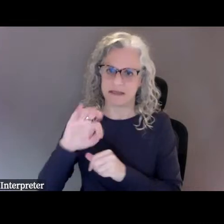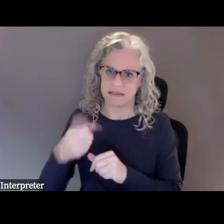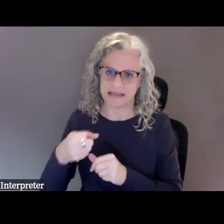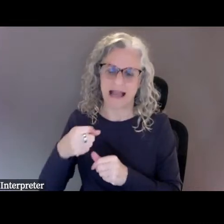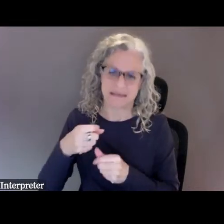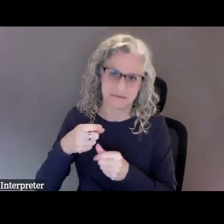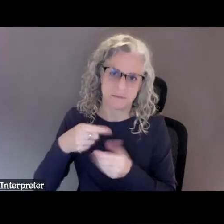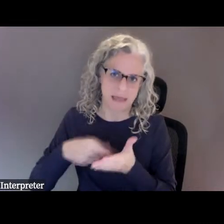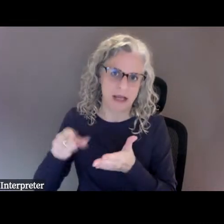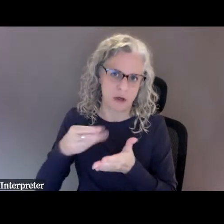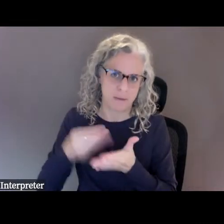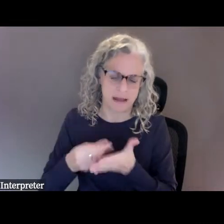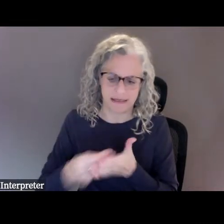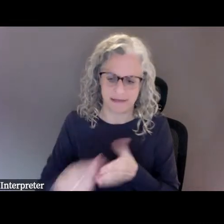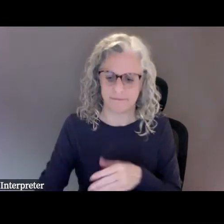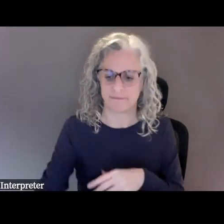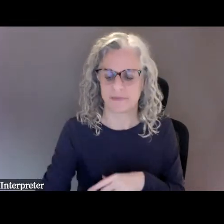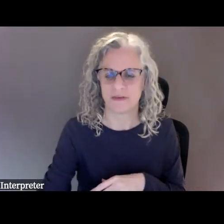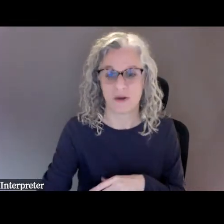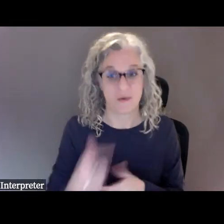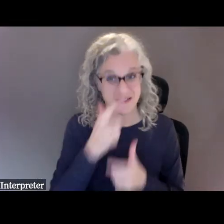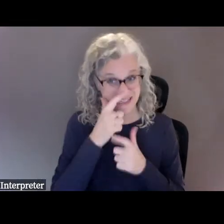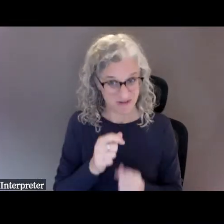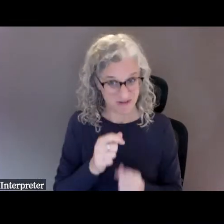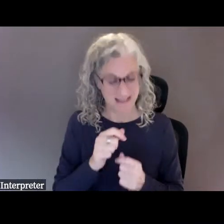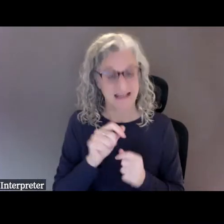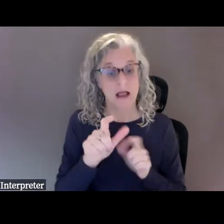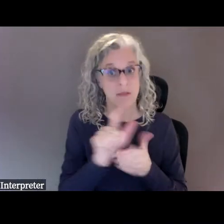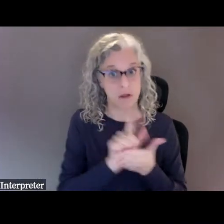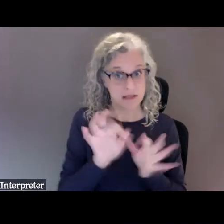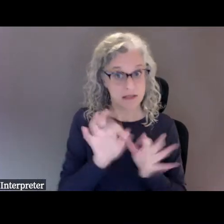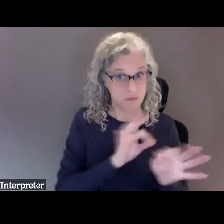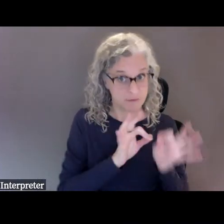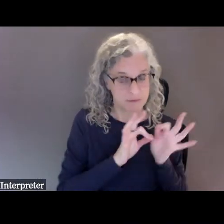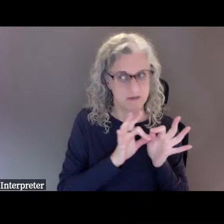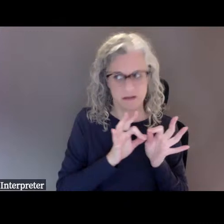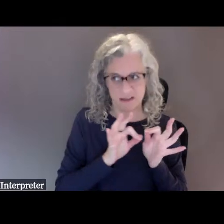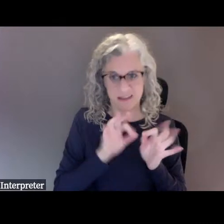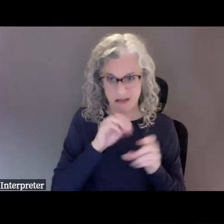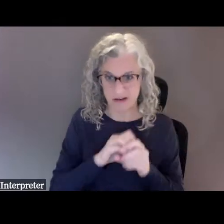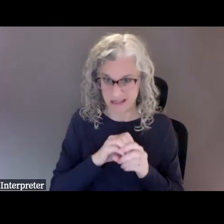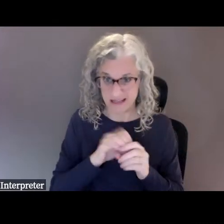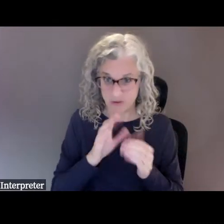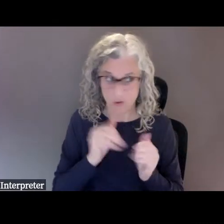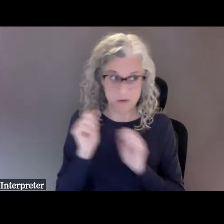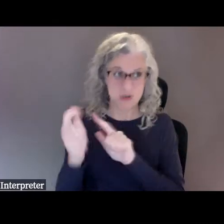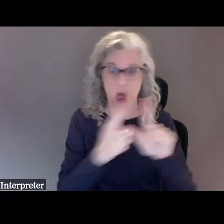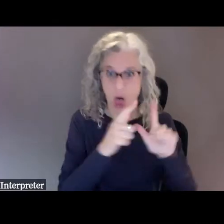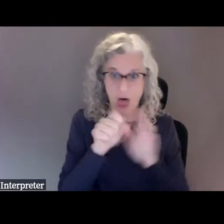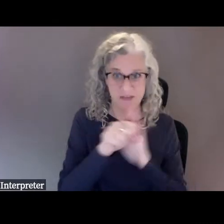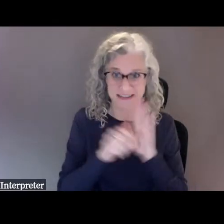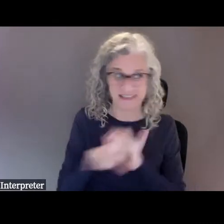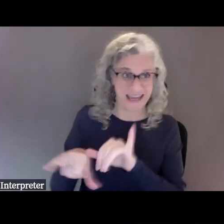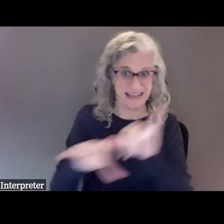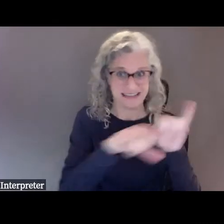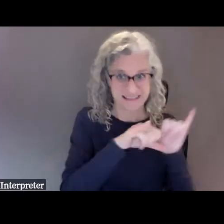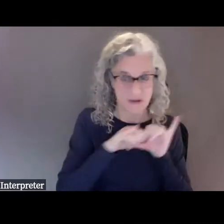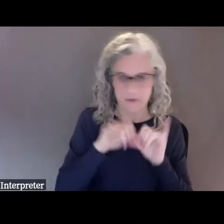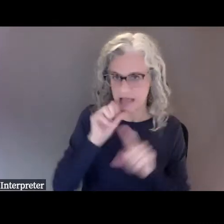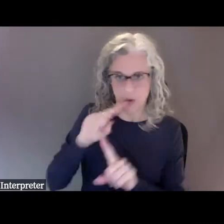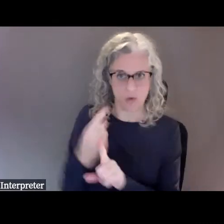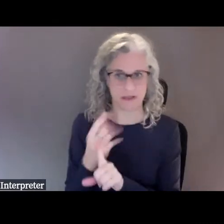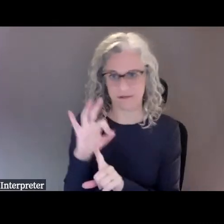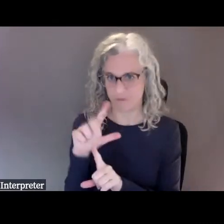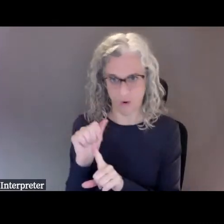interesting about the statutes we've used is that a version of them exists in almost every state. So happy to talk offline with anyone who's interested